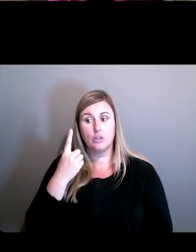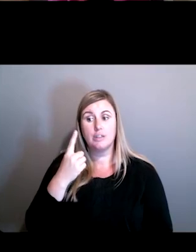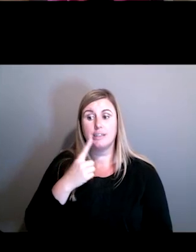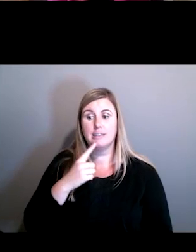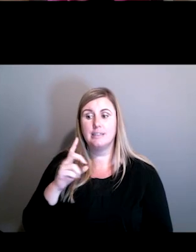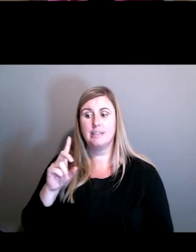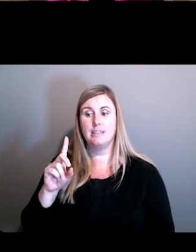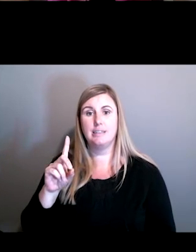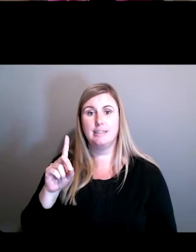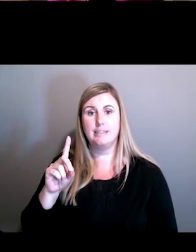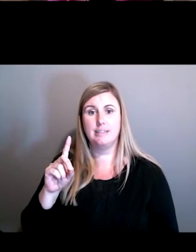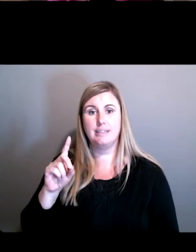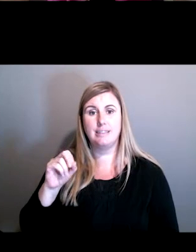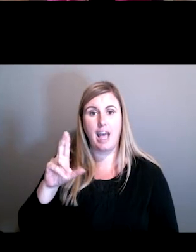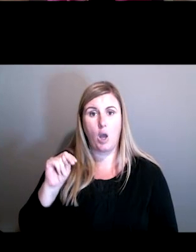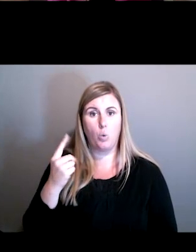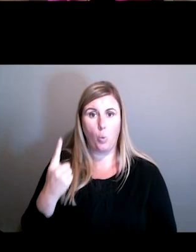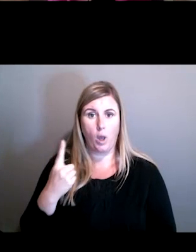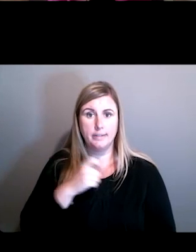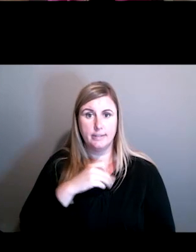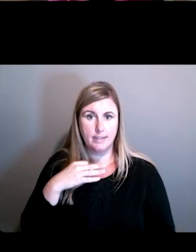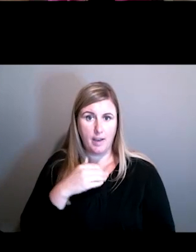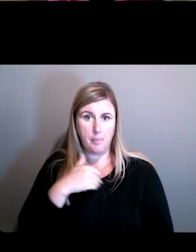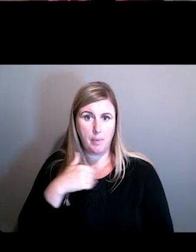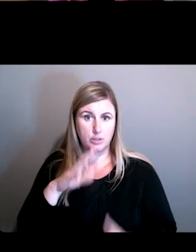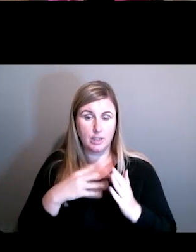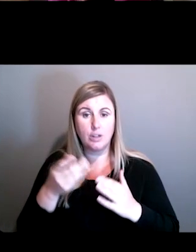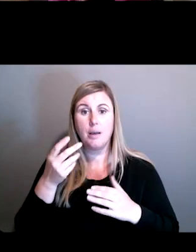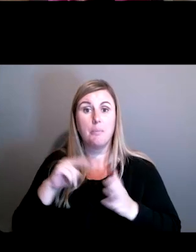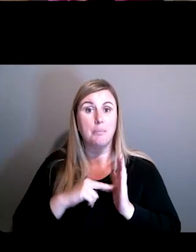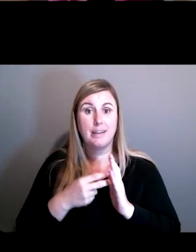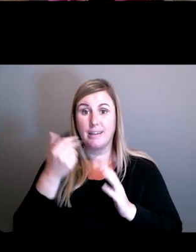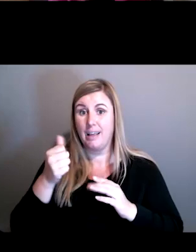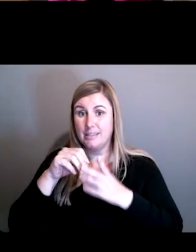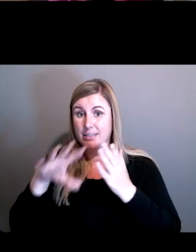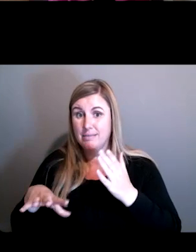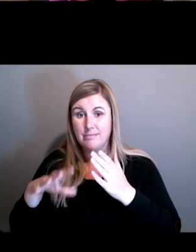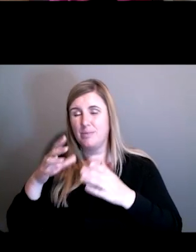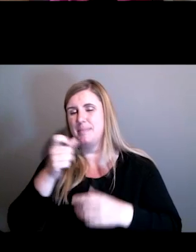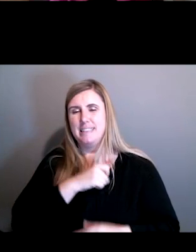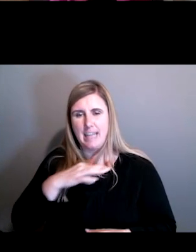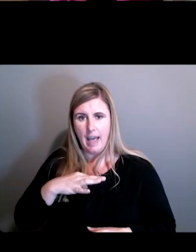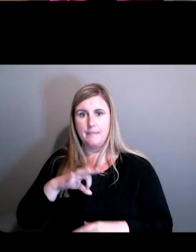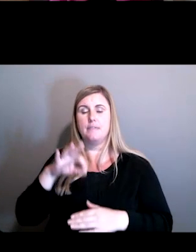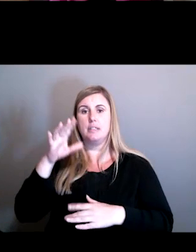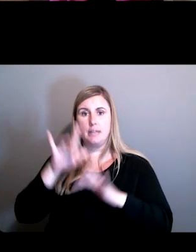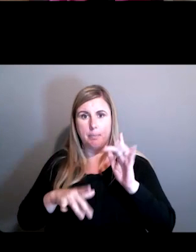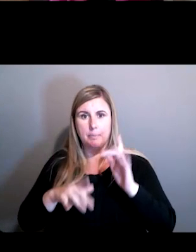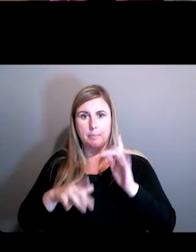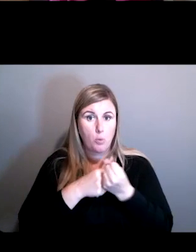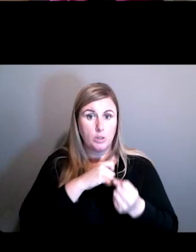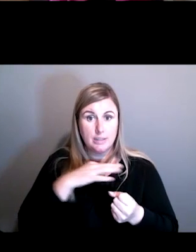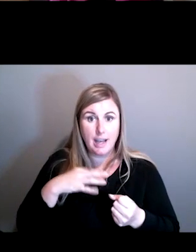staff member schedule. You would use this in the event any staff member is absent, regardless of whether it is the support staff member or the